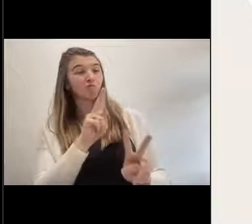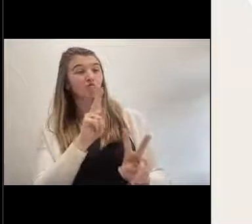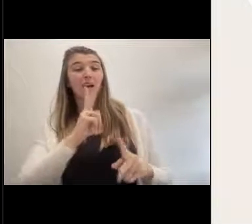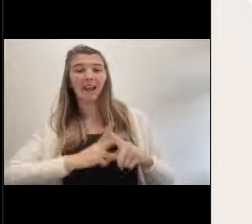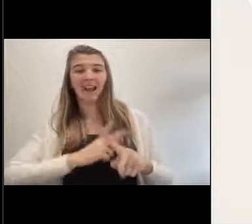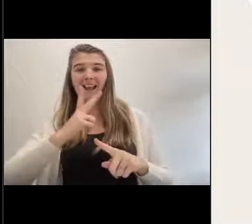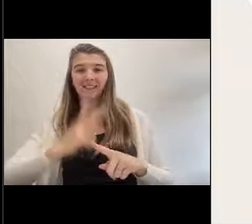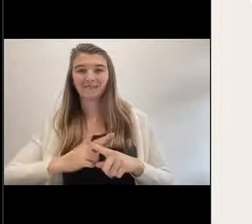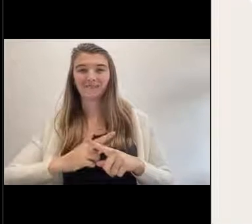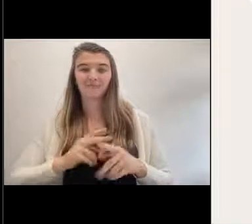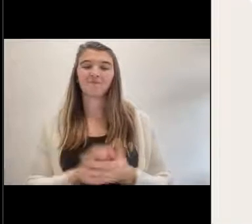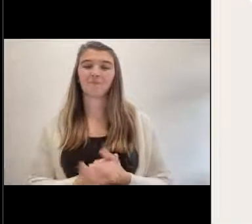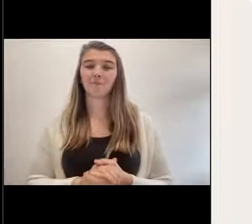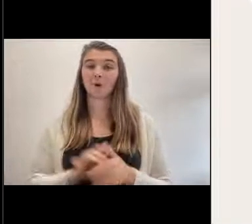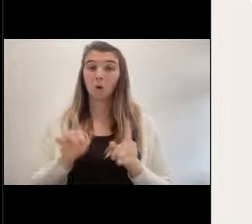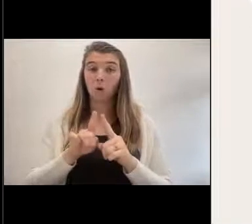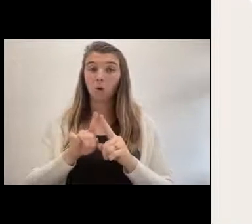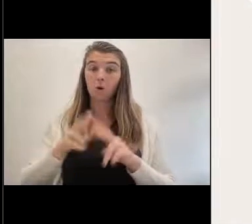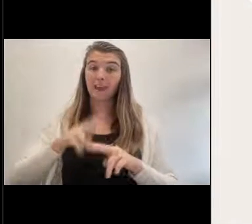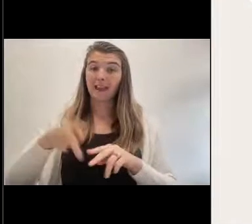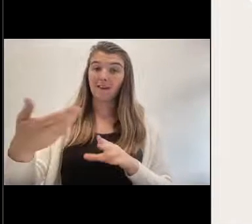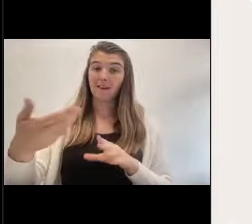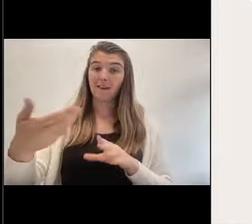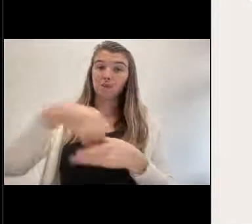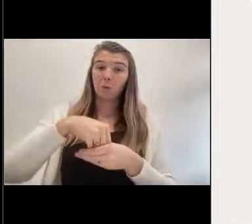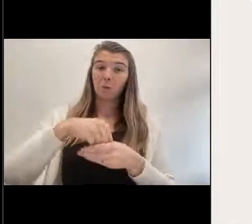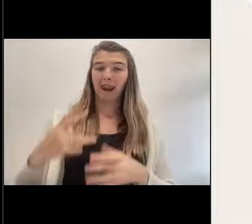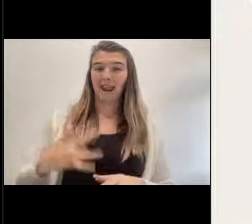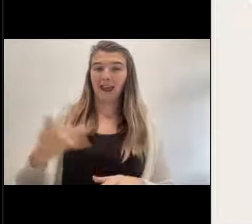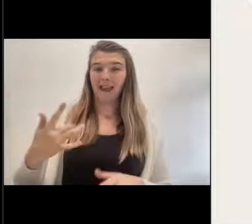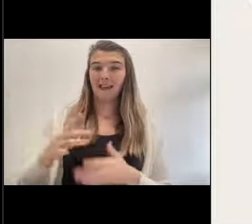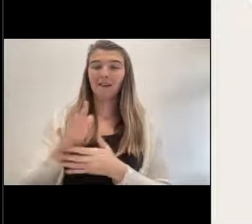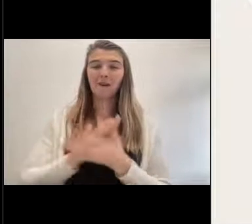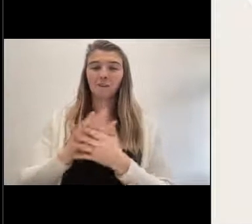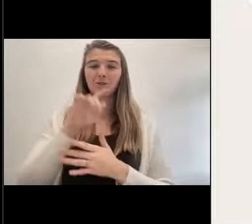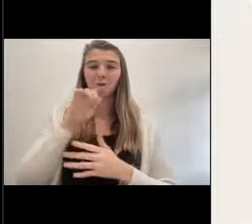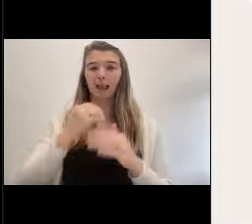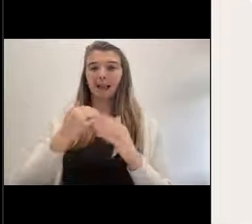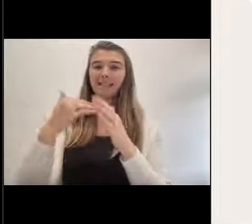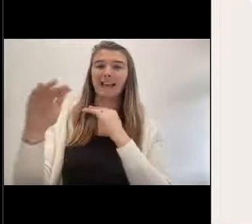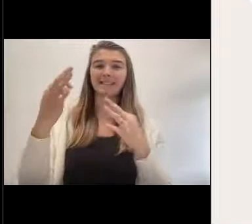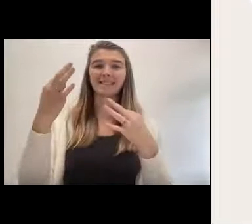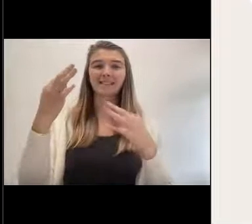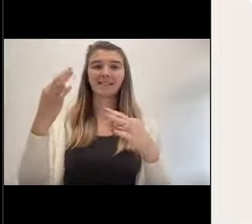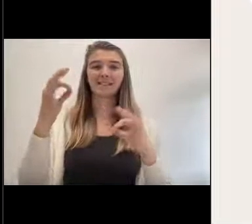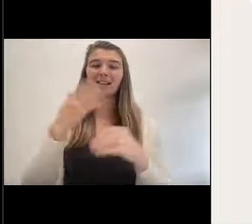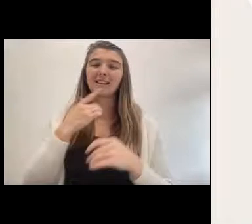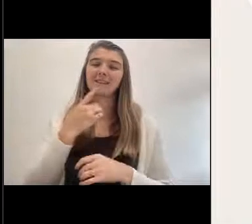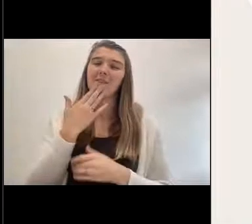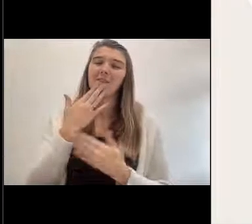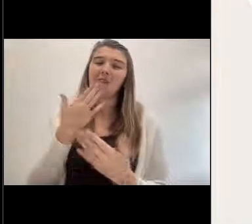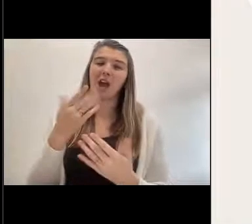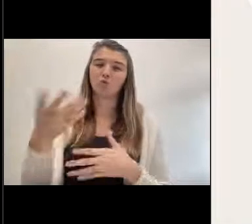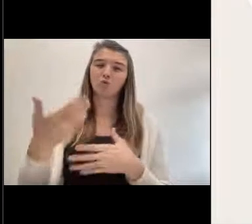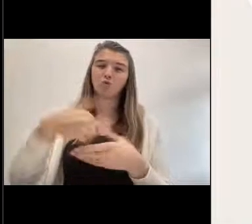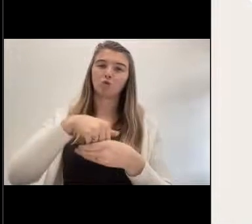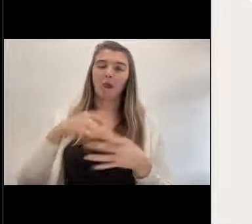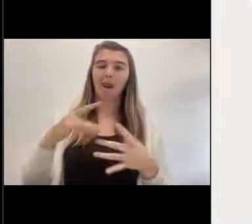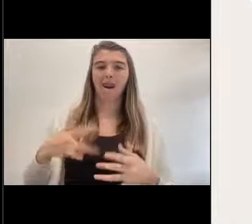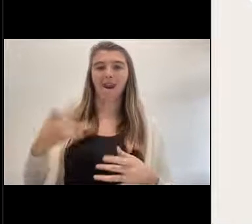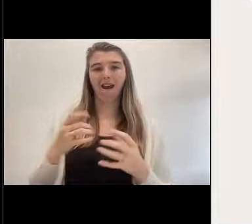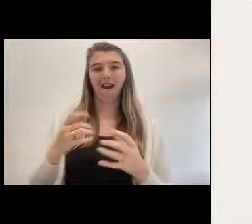also get a certificate of participation. That's just our way of saying thank you for joining us for the live event to really make it truly